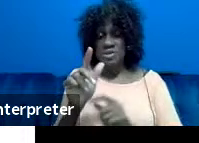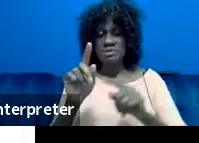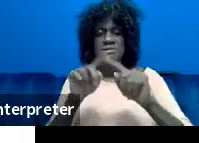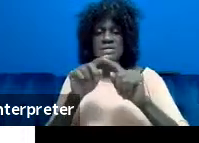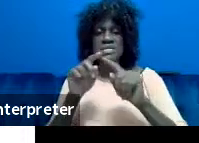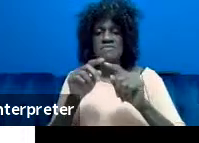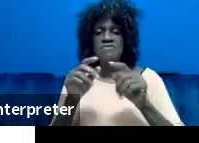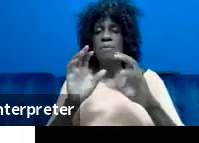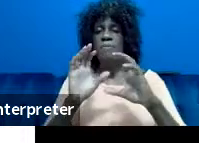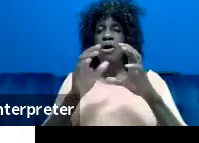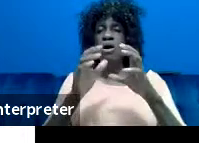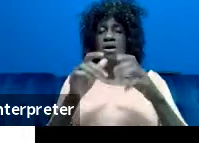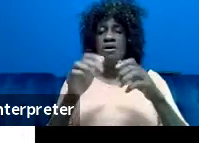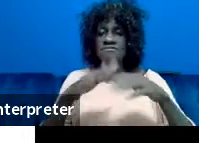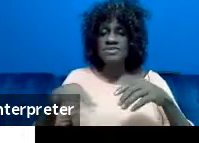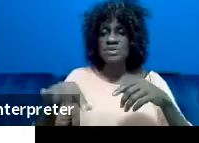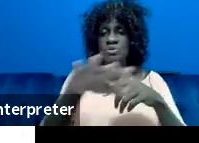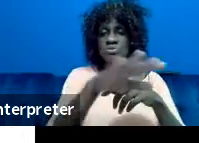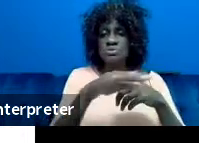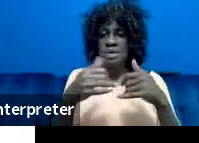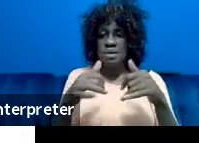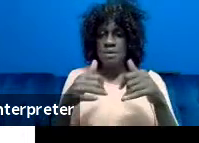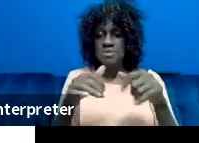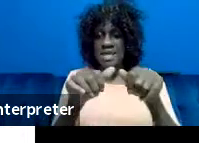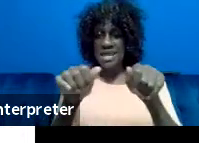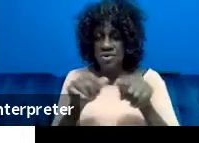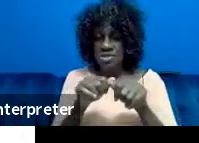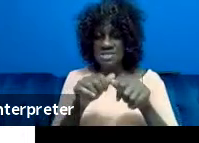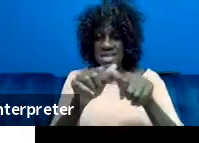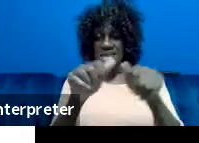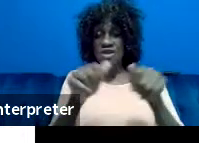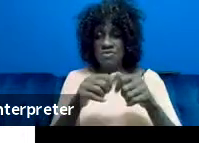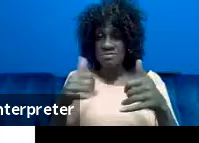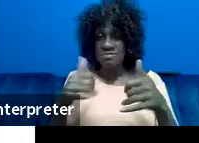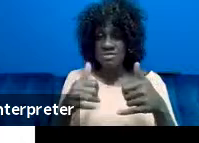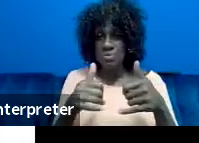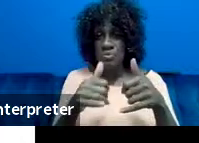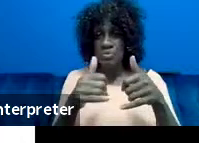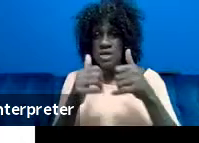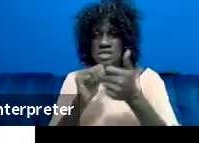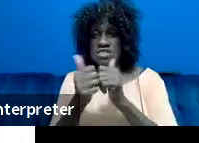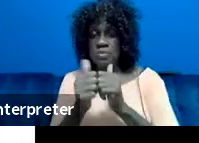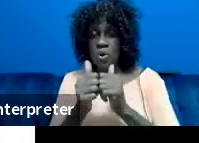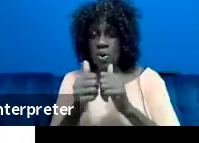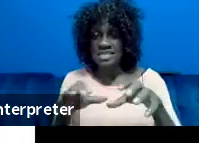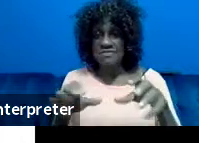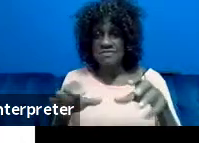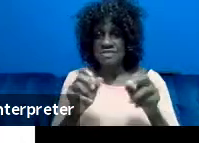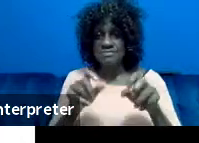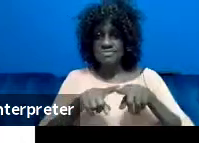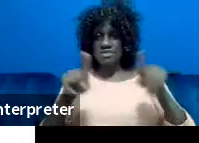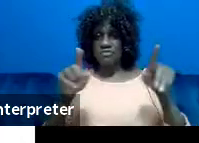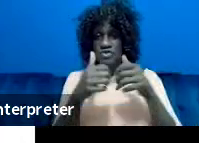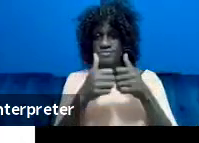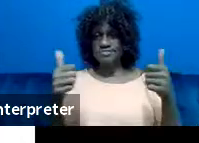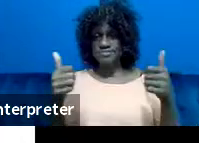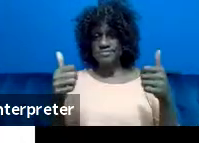Okay, play areas and areas of sport activities are looked at in the standard as two separate different types of issues.